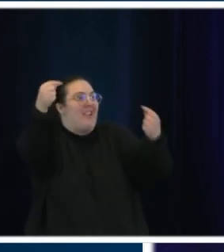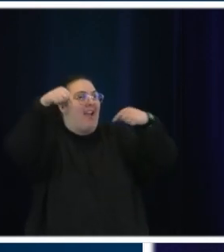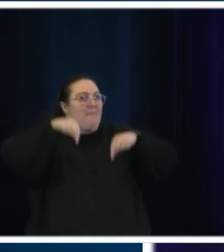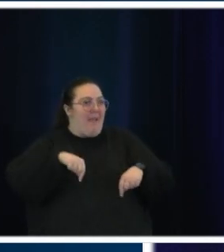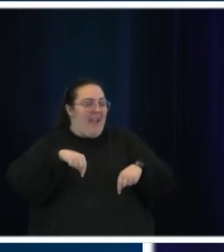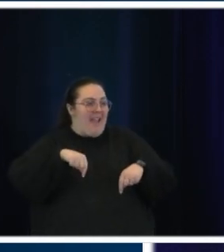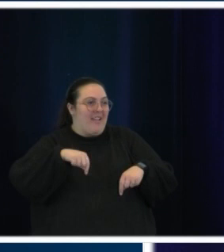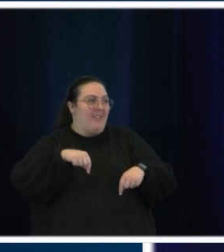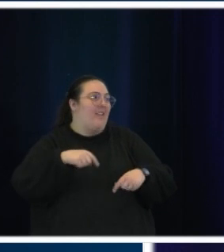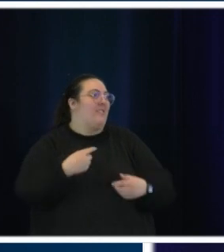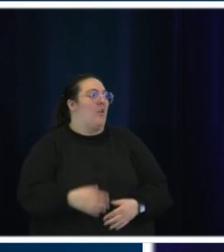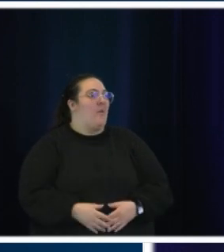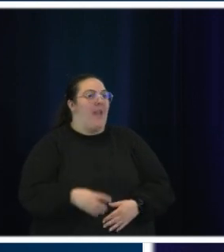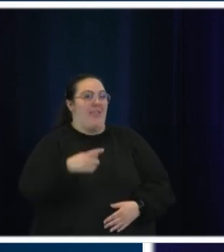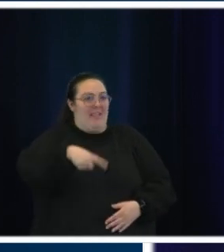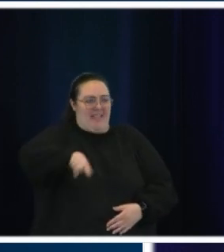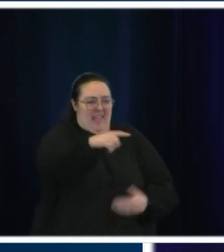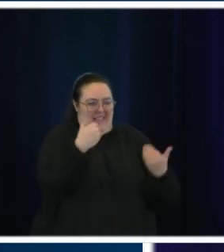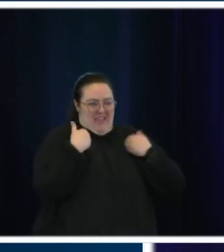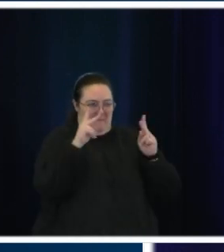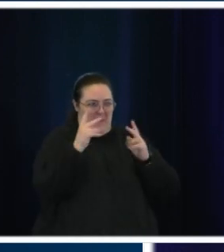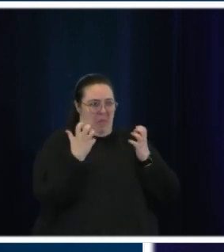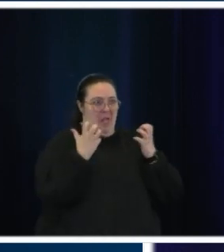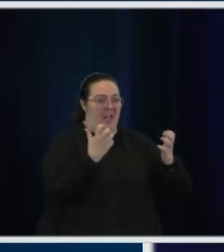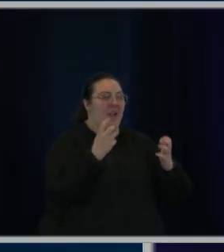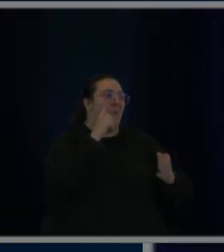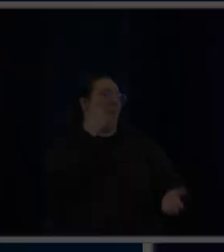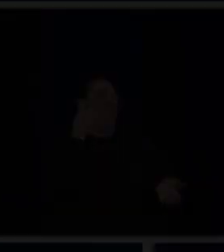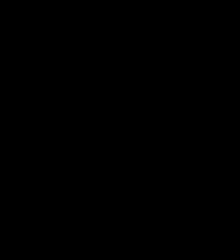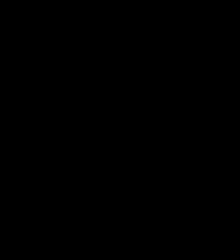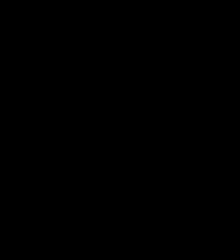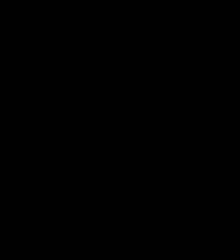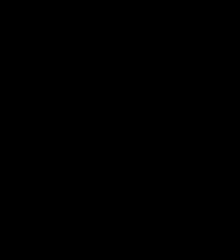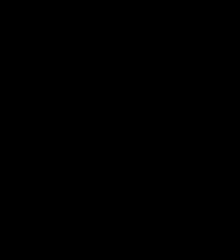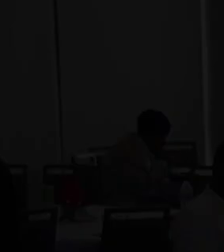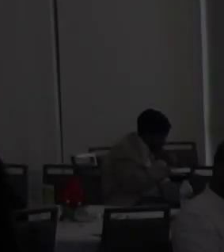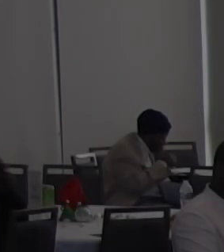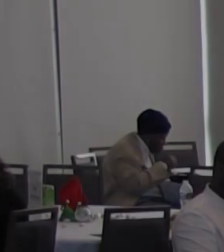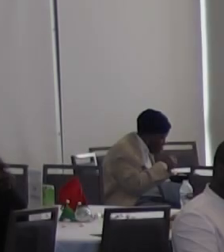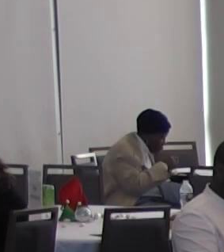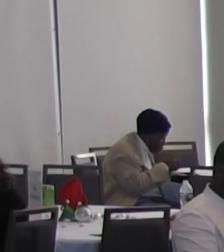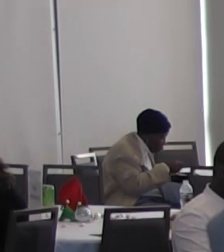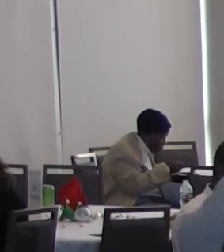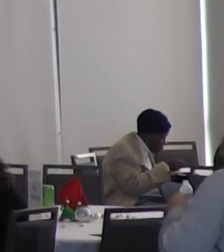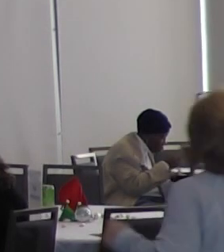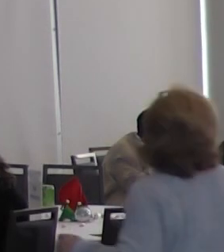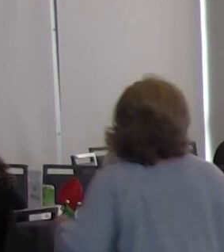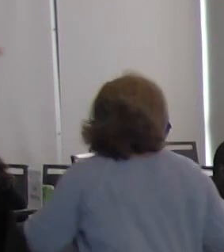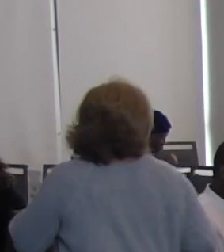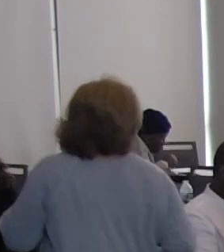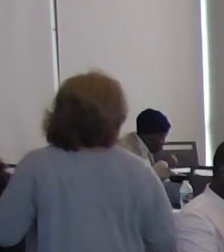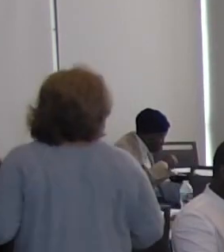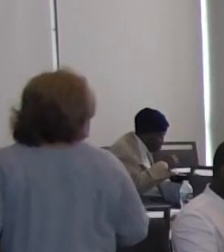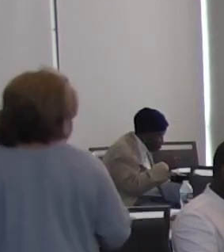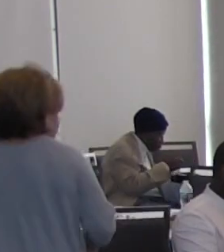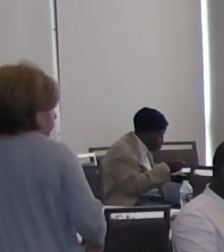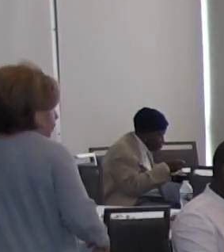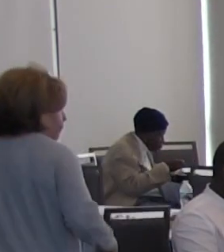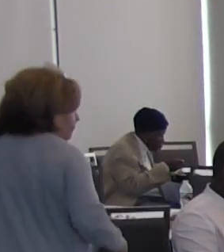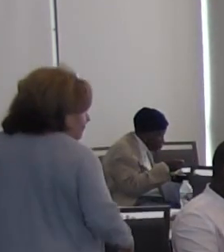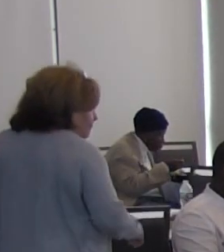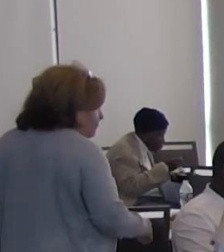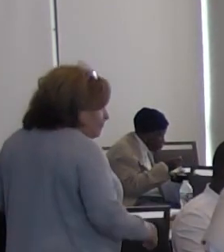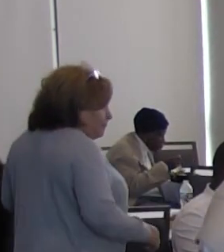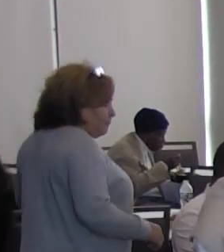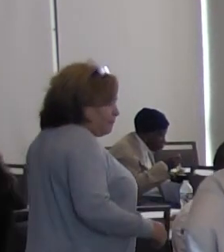recognize these young people sitting in front of us. Welcome back. It is now time for our